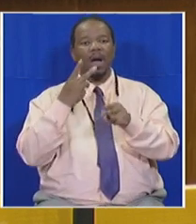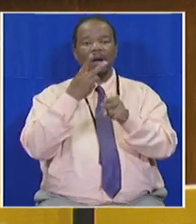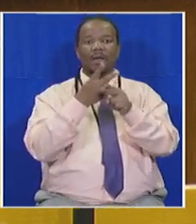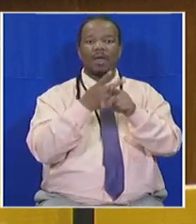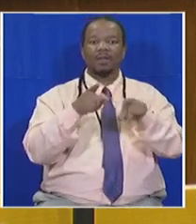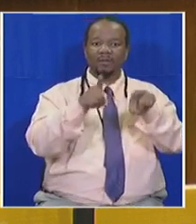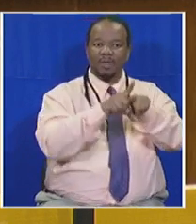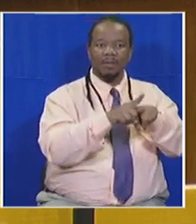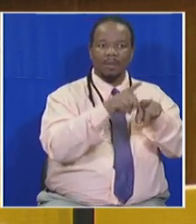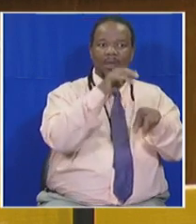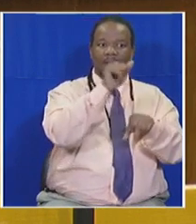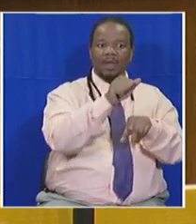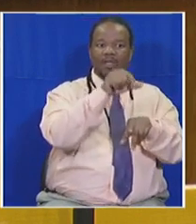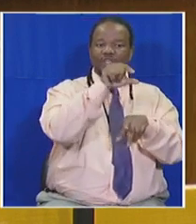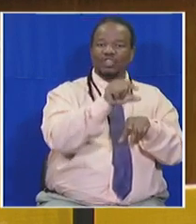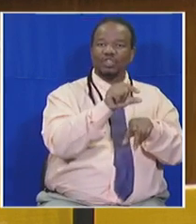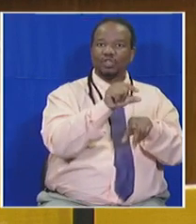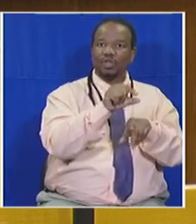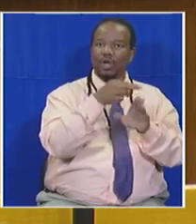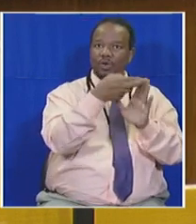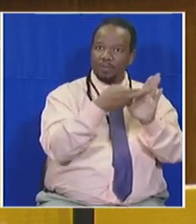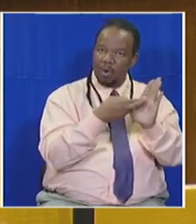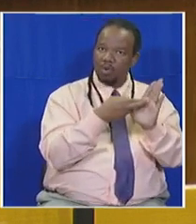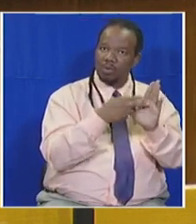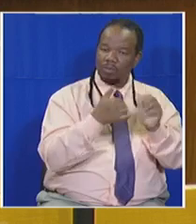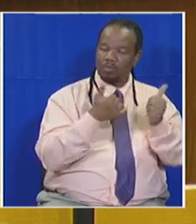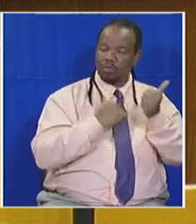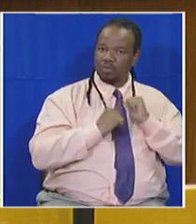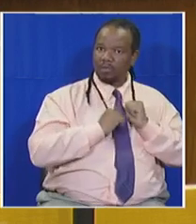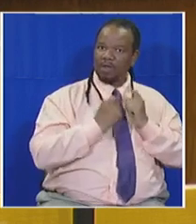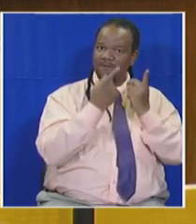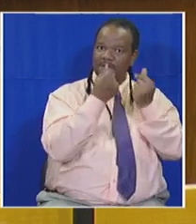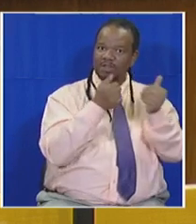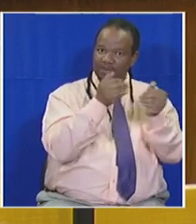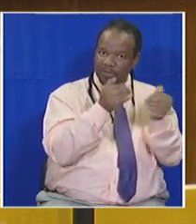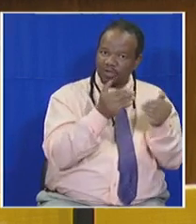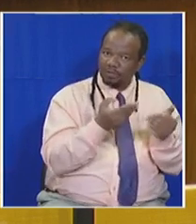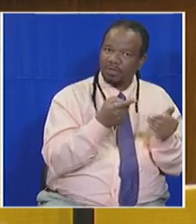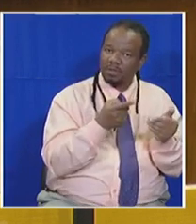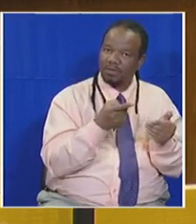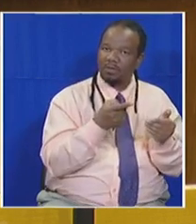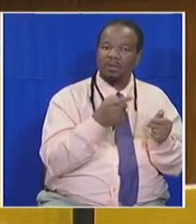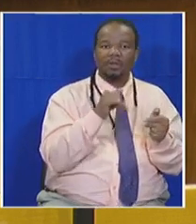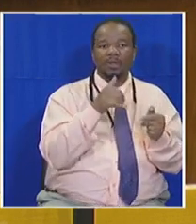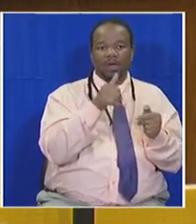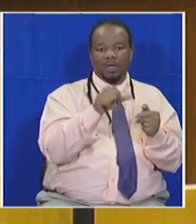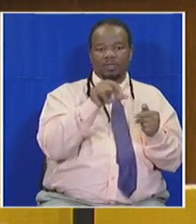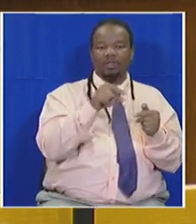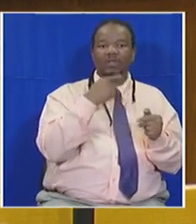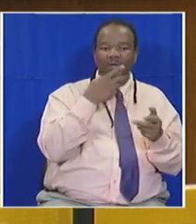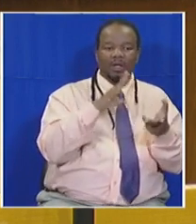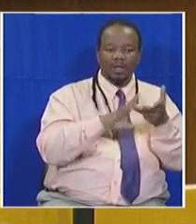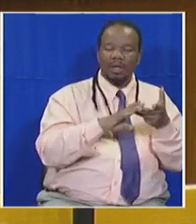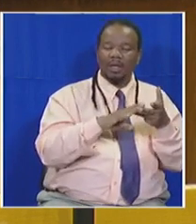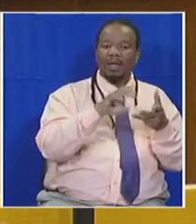on performance of municipalities on financial management. And this is further reiterated by Stats SA